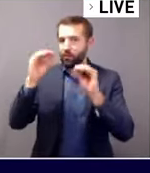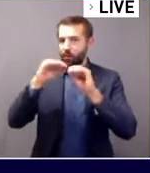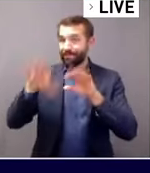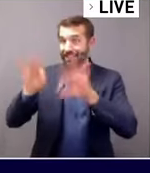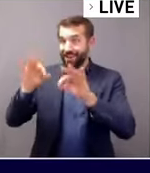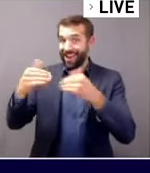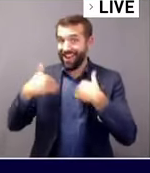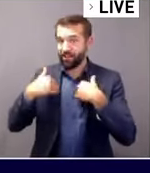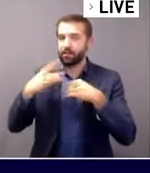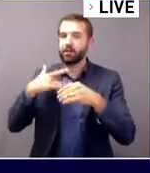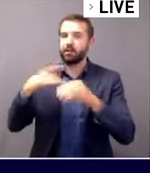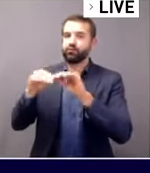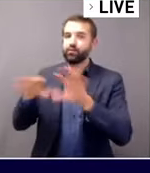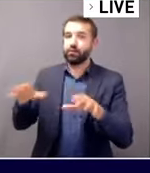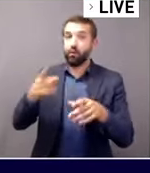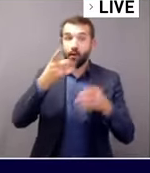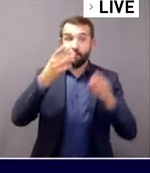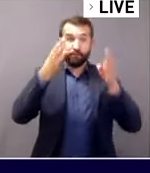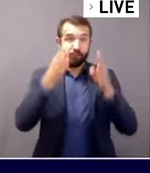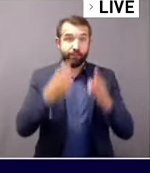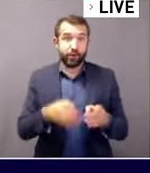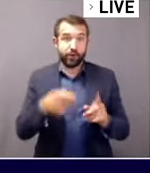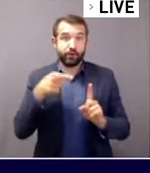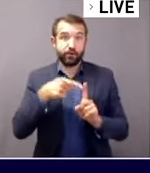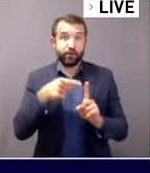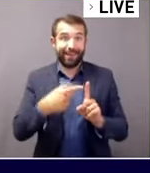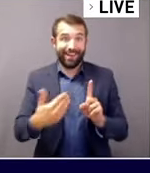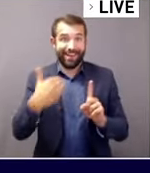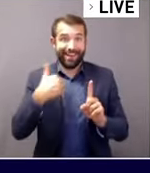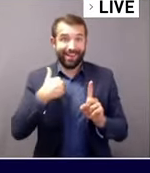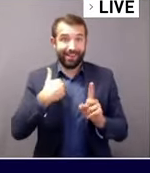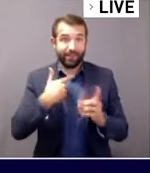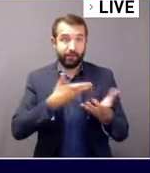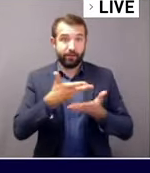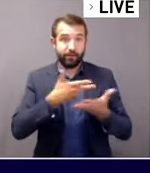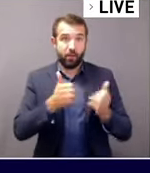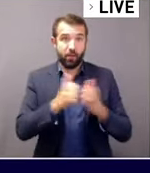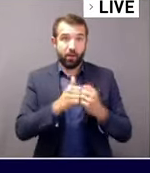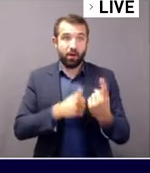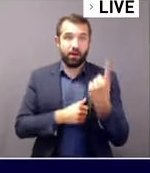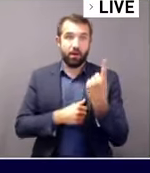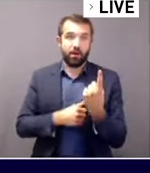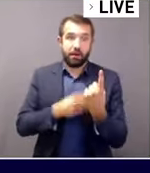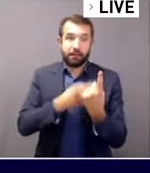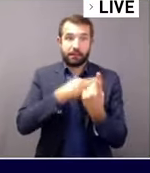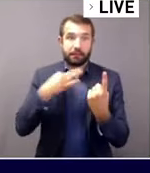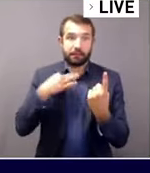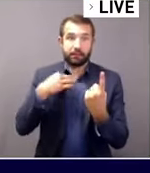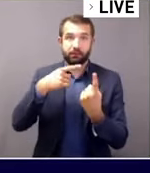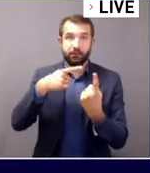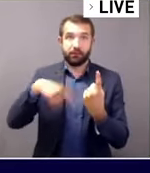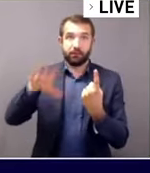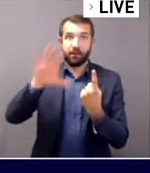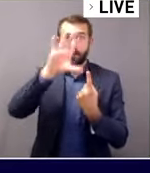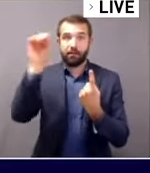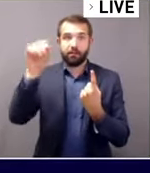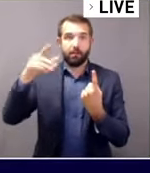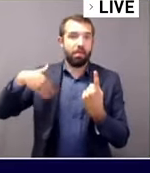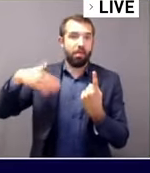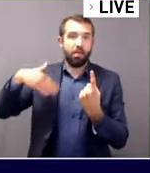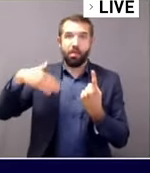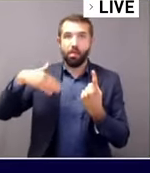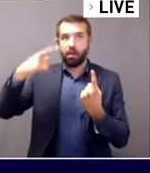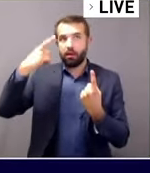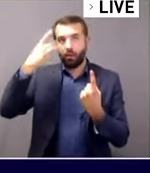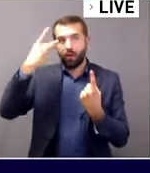in an outbreak status. So we would be working with the individual employee in this situation, not so much the